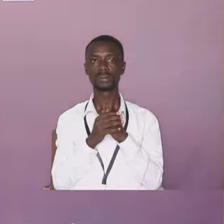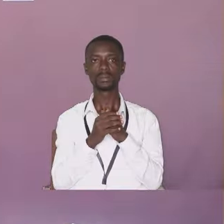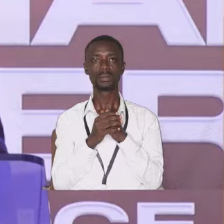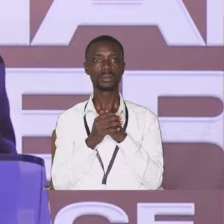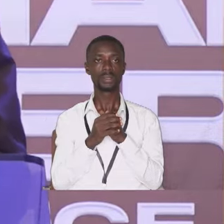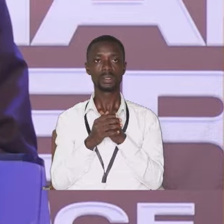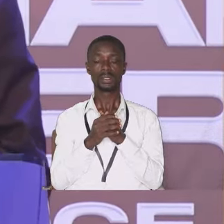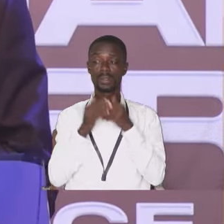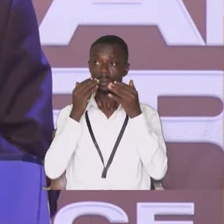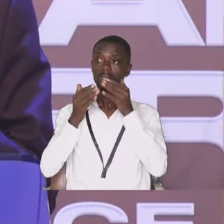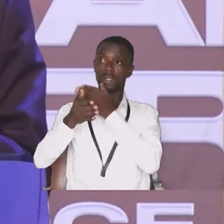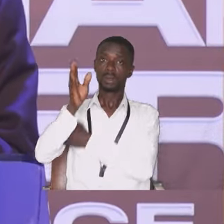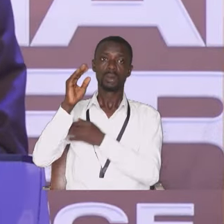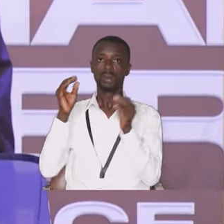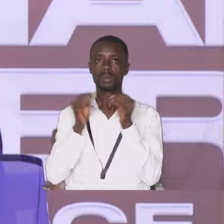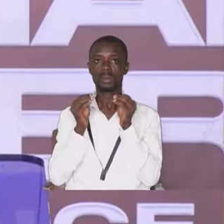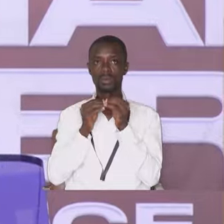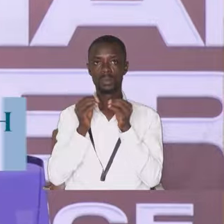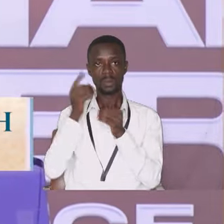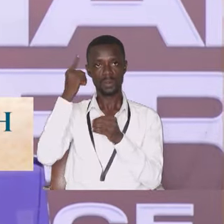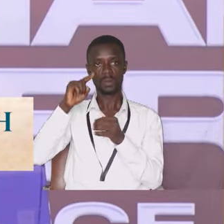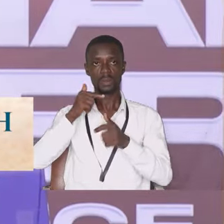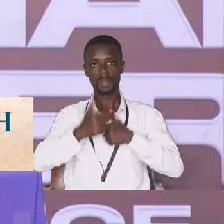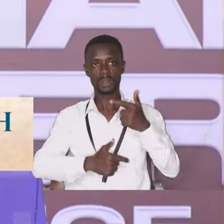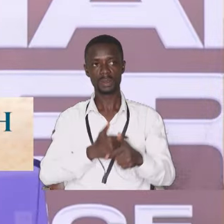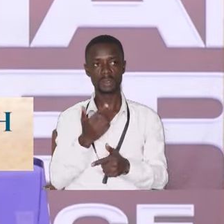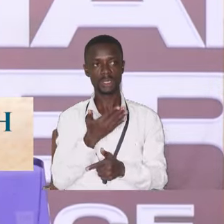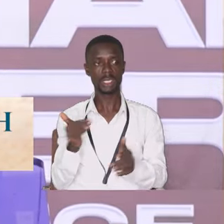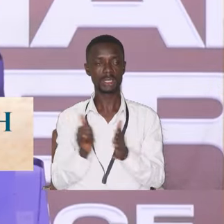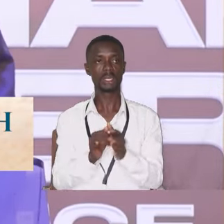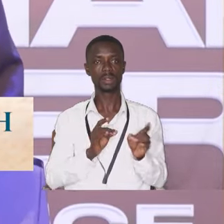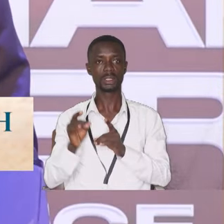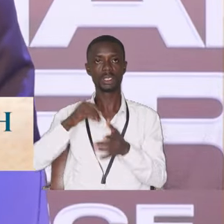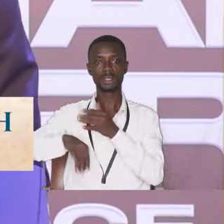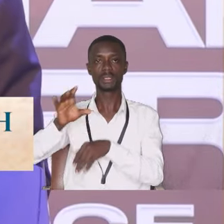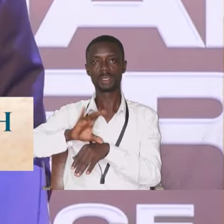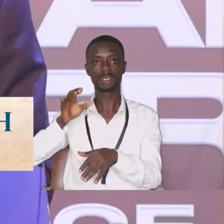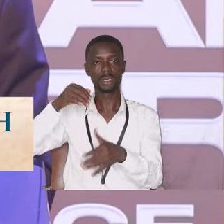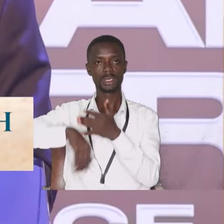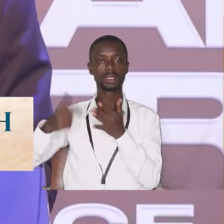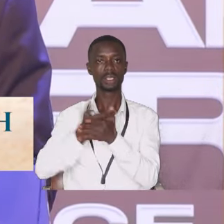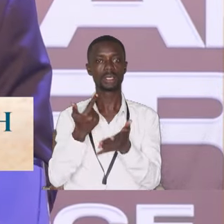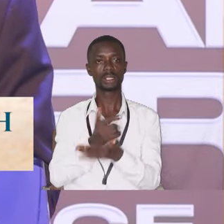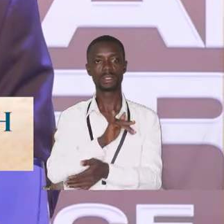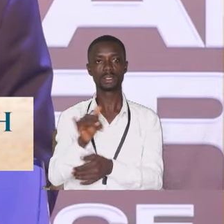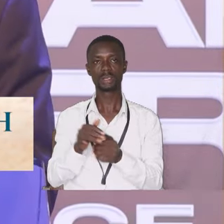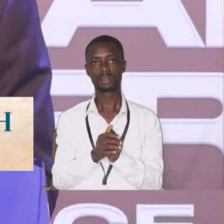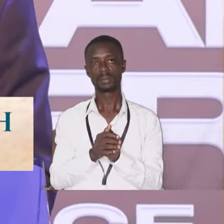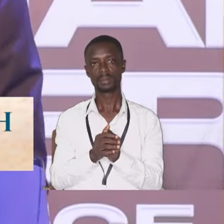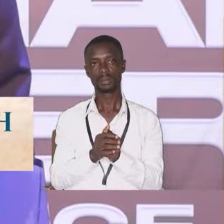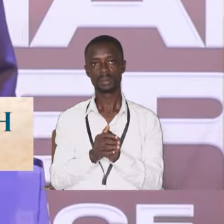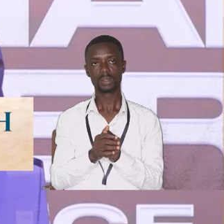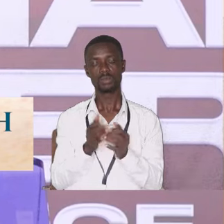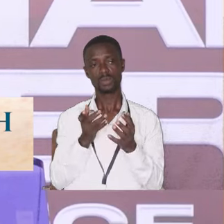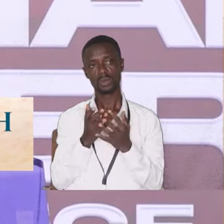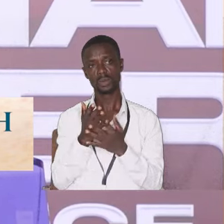I'm most grateful to the Lord God Almighty for His grace and what He's doing in His church and in this nation, particularly through